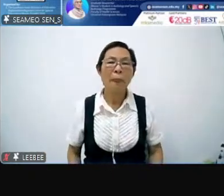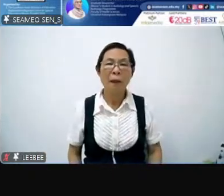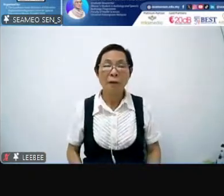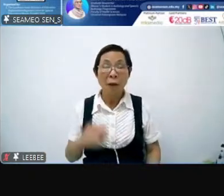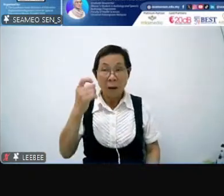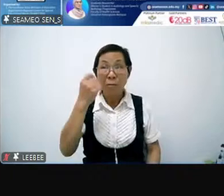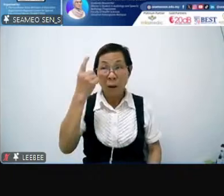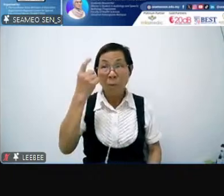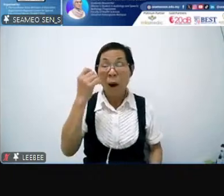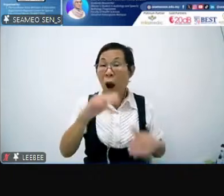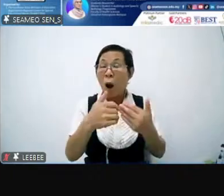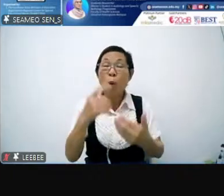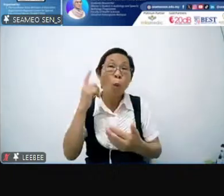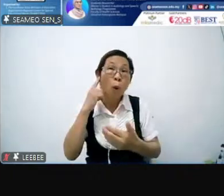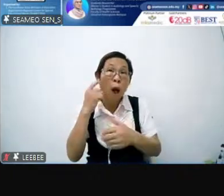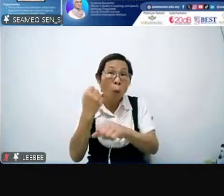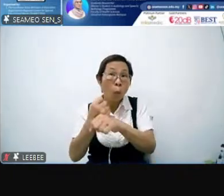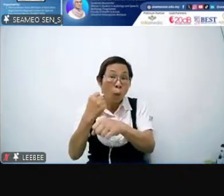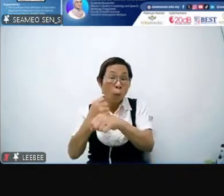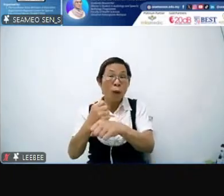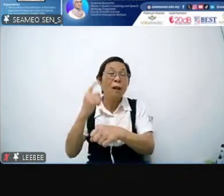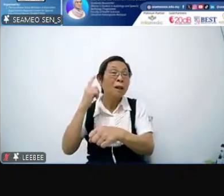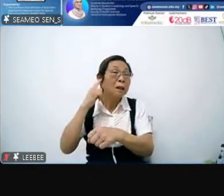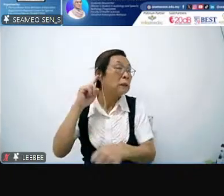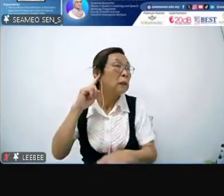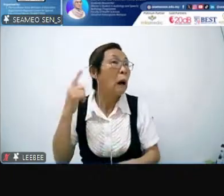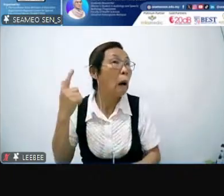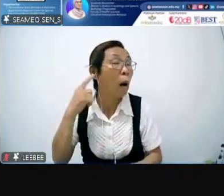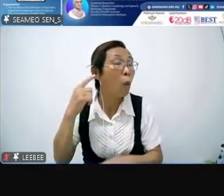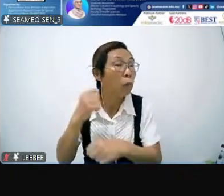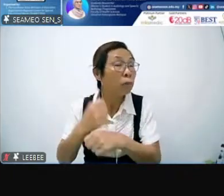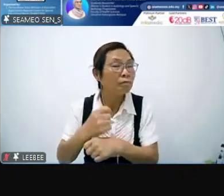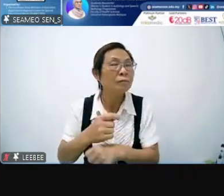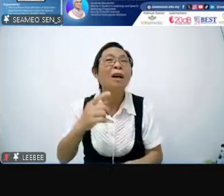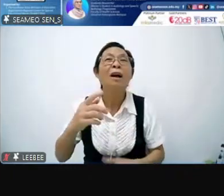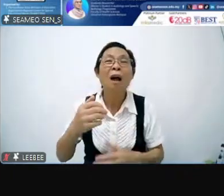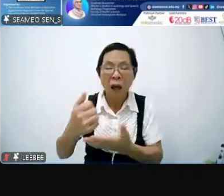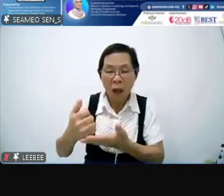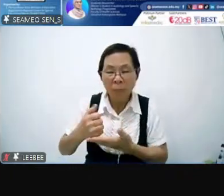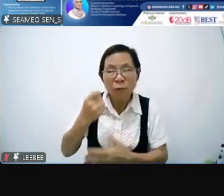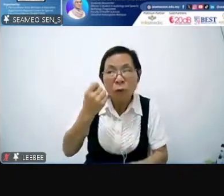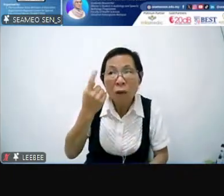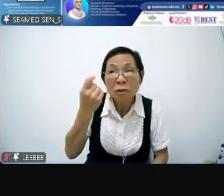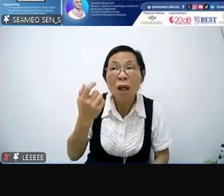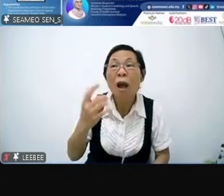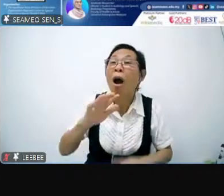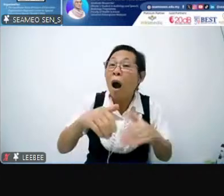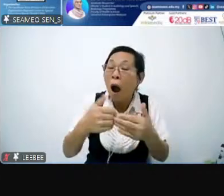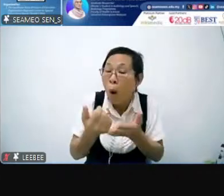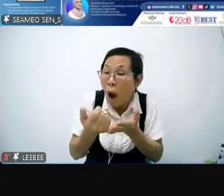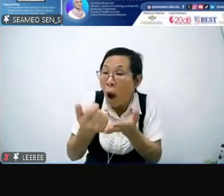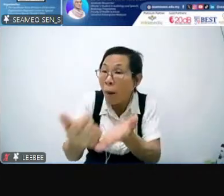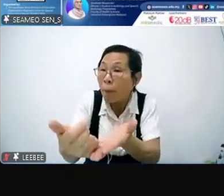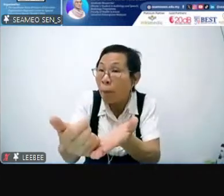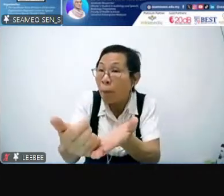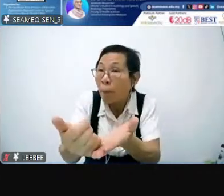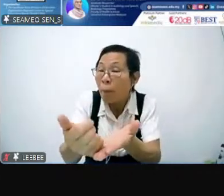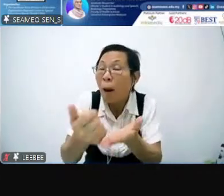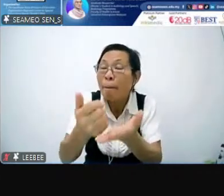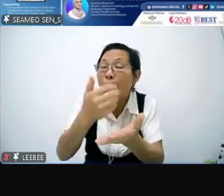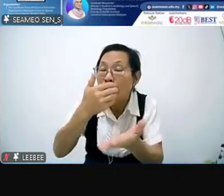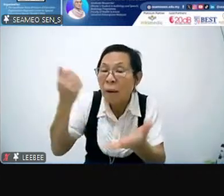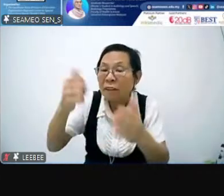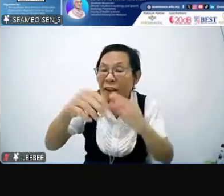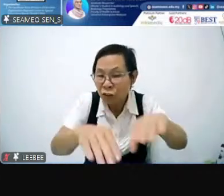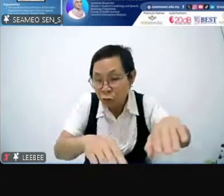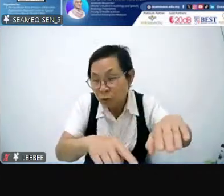Understanding how our ears works will help us understand what kind of intervention or helps that the students